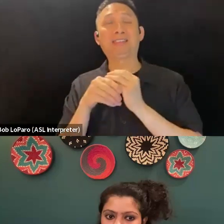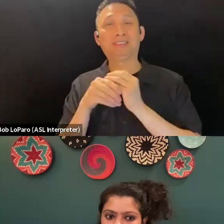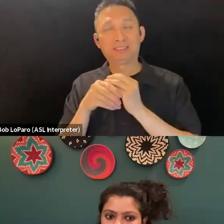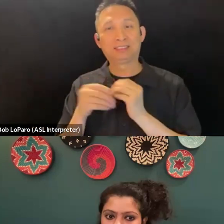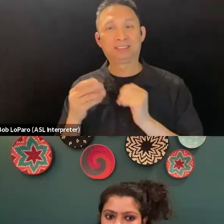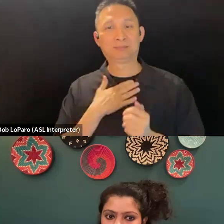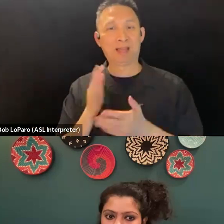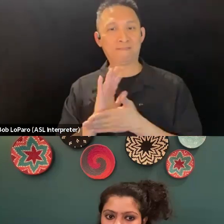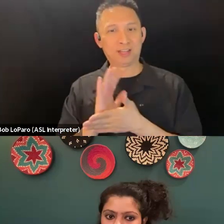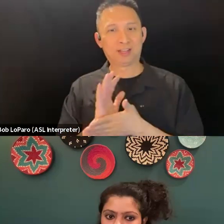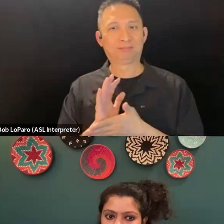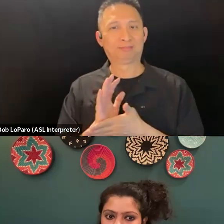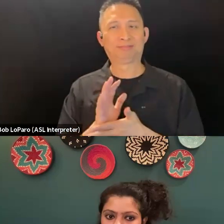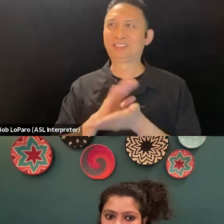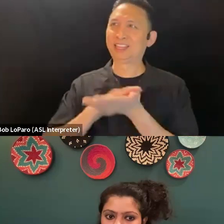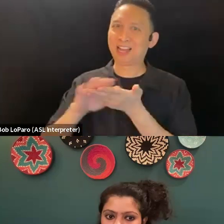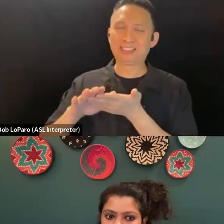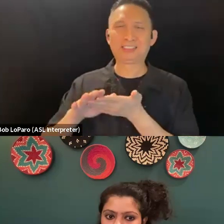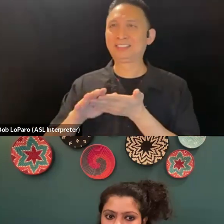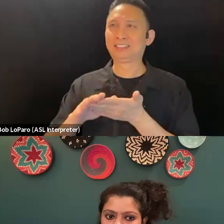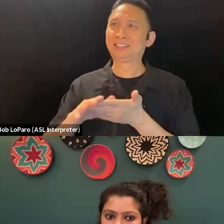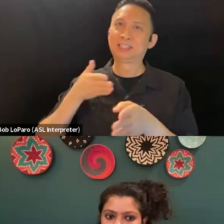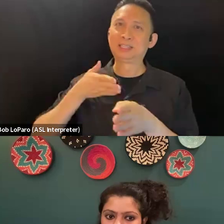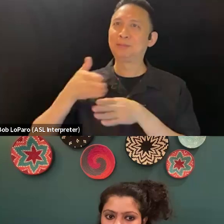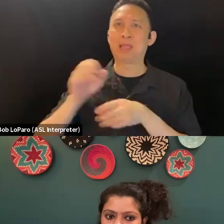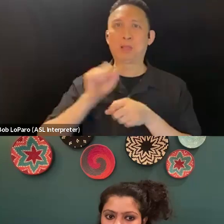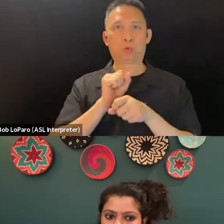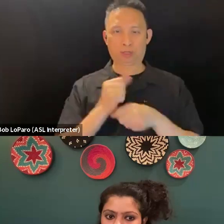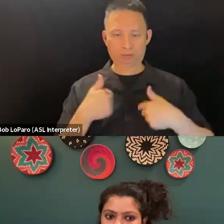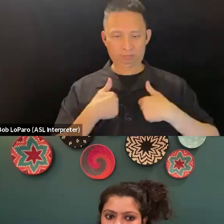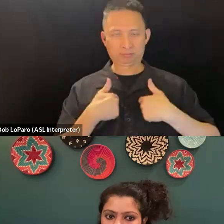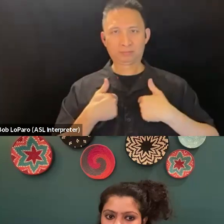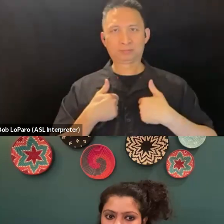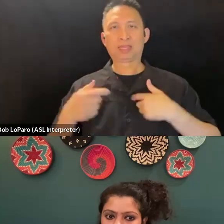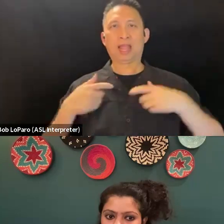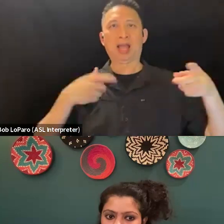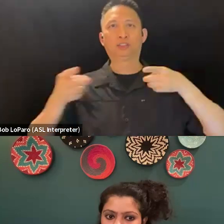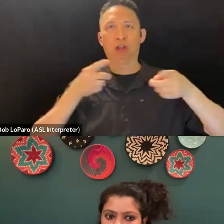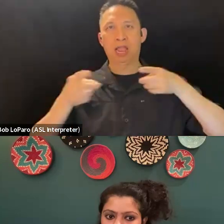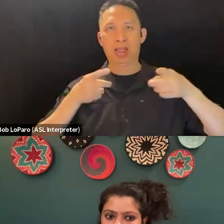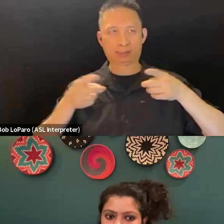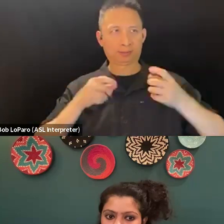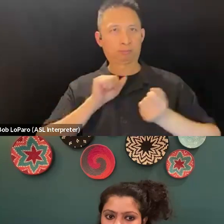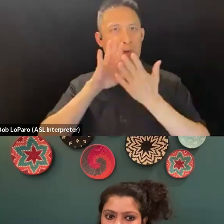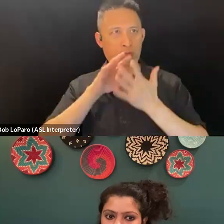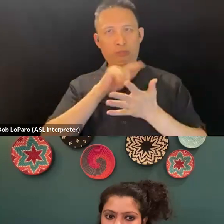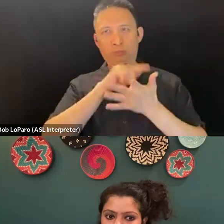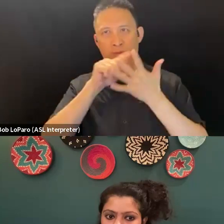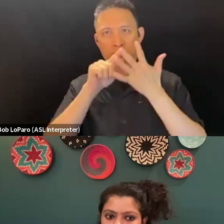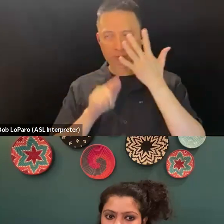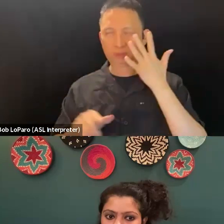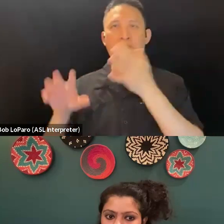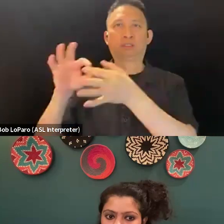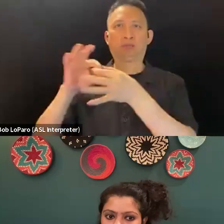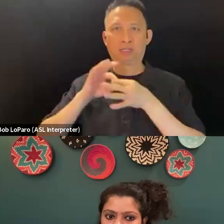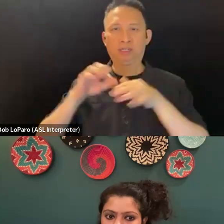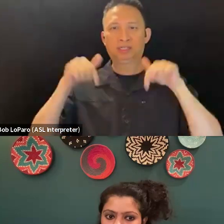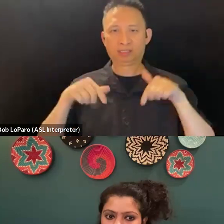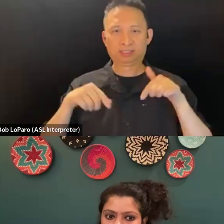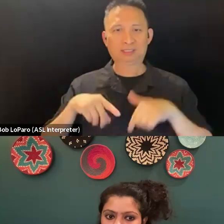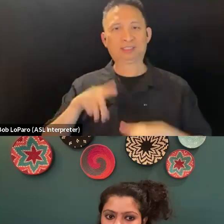sort of know that you're in development right now, and therefore pace yourself, because it is a marathon. So therefore pace yourself accordingly, so that you have the